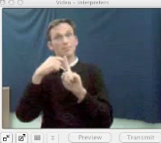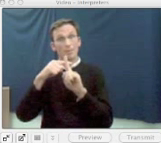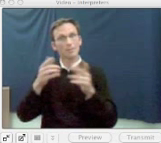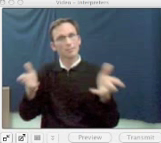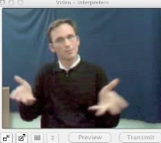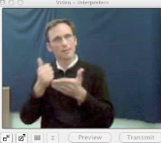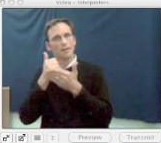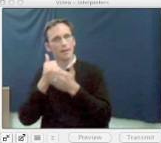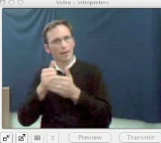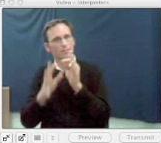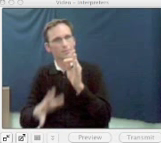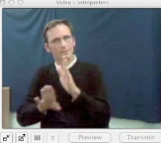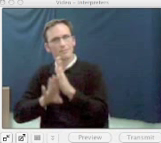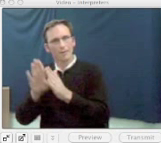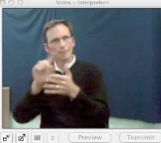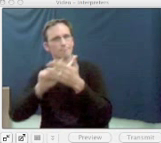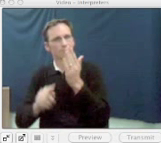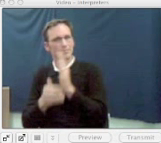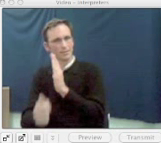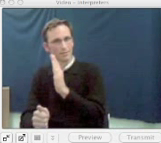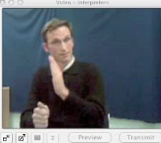in our colleagues and in ourselves.